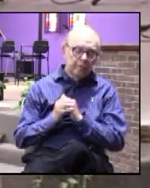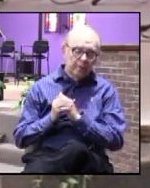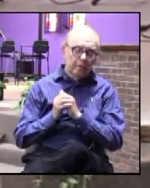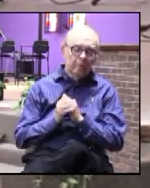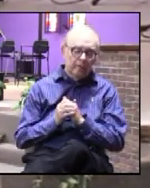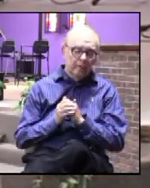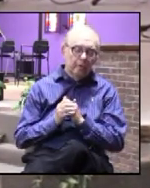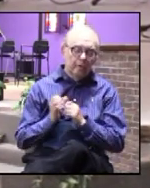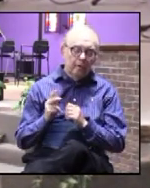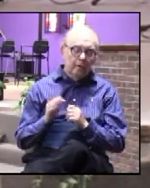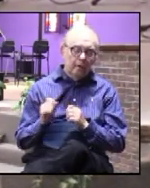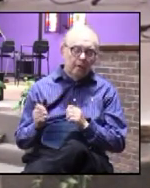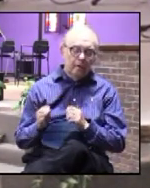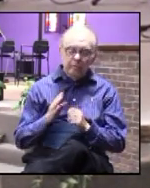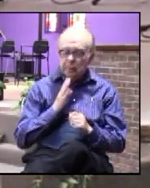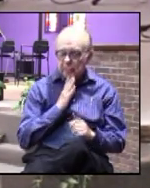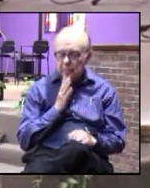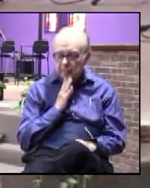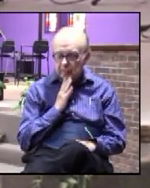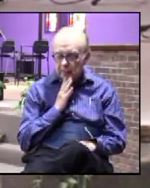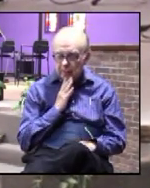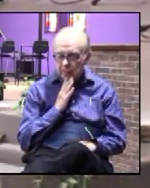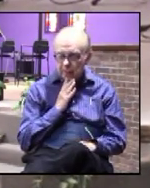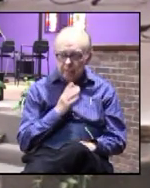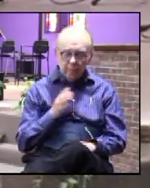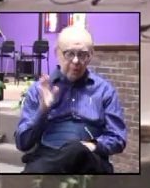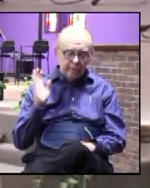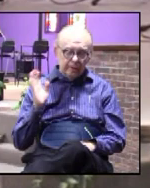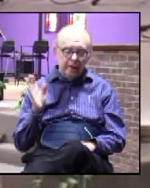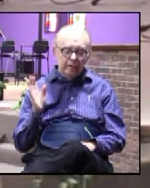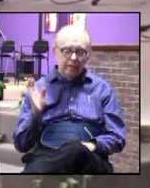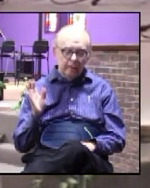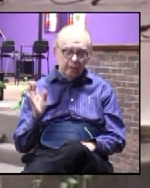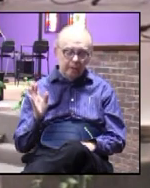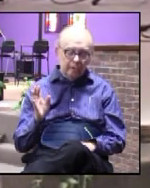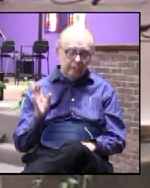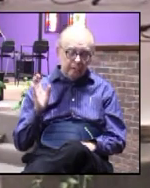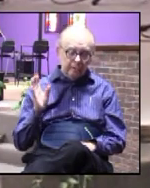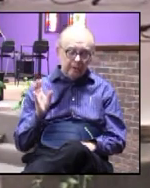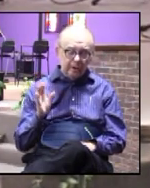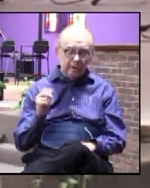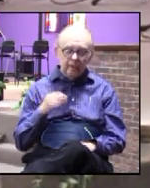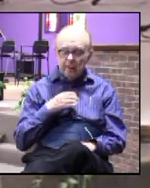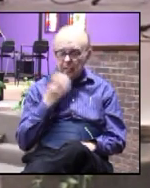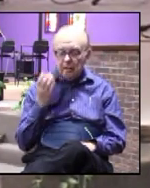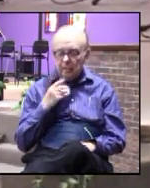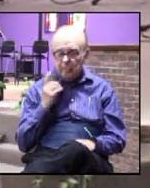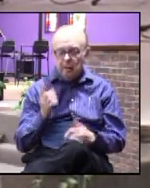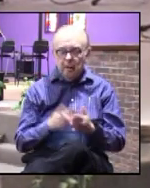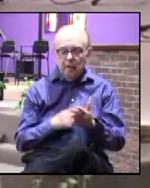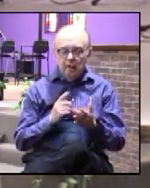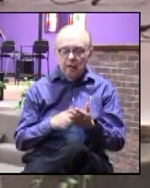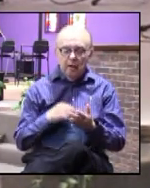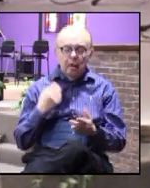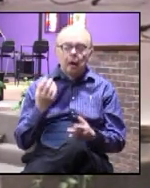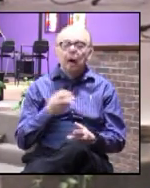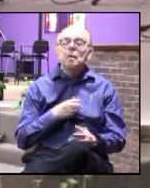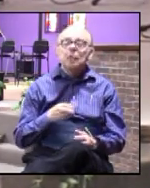she'll talk. She'll raise her hands. She'll shout. Every once in a while, she'll take a trip.